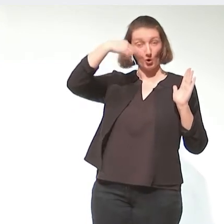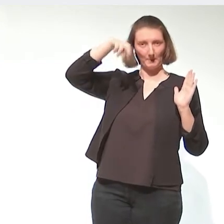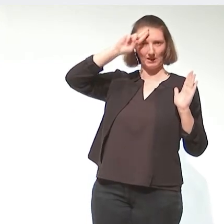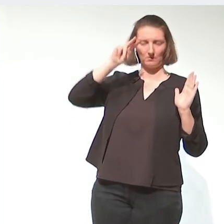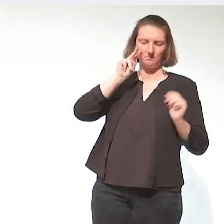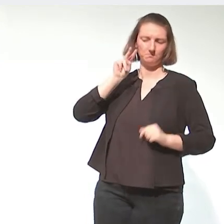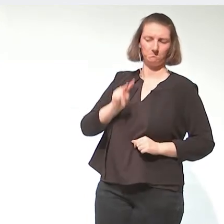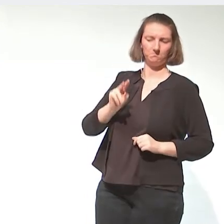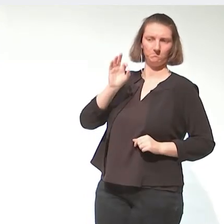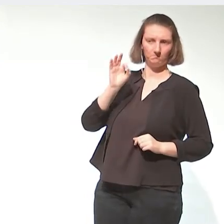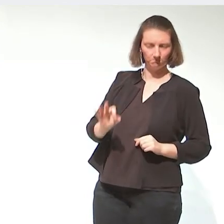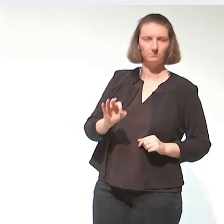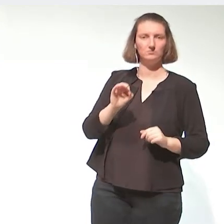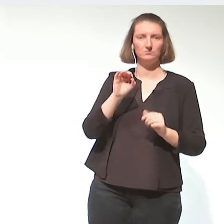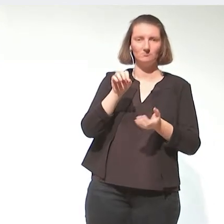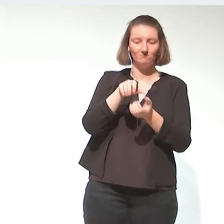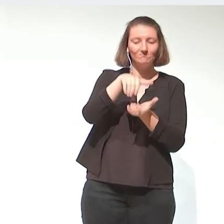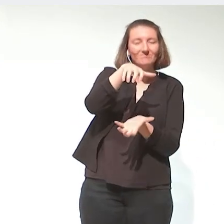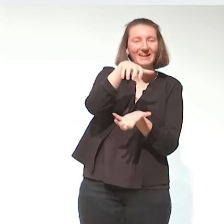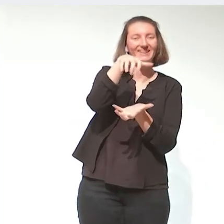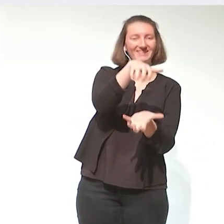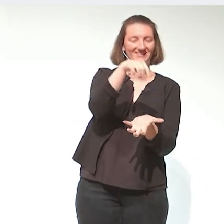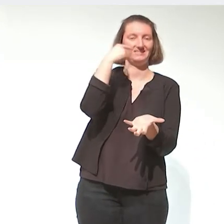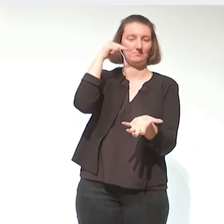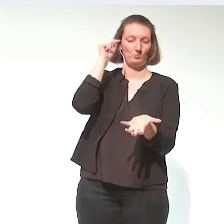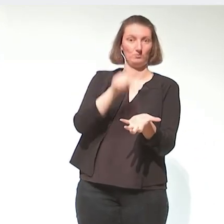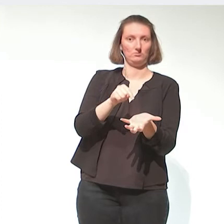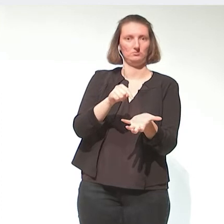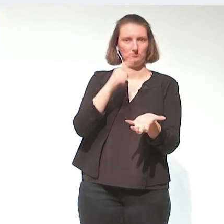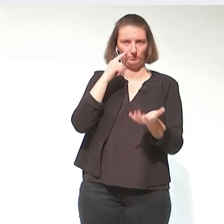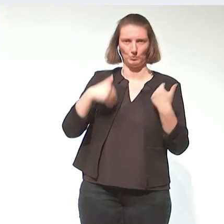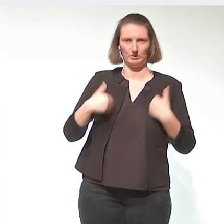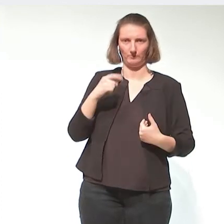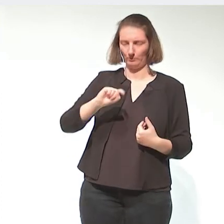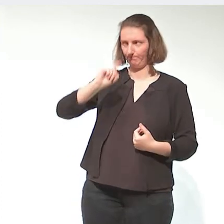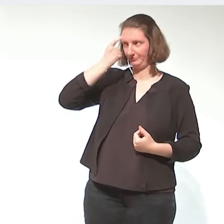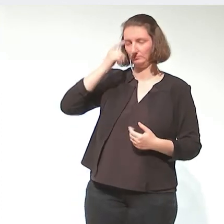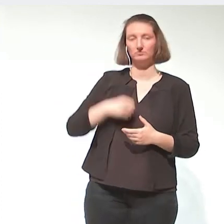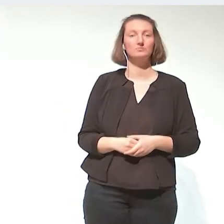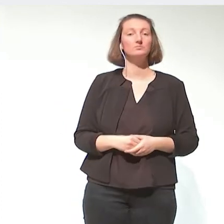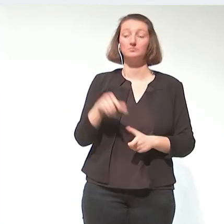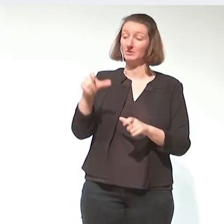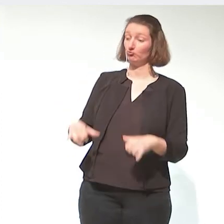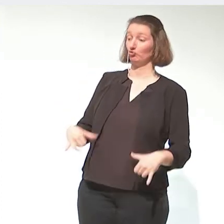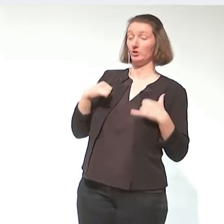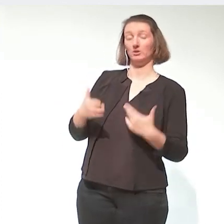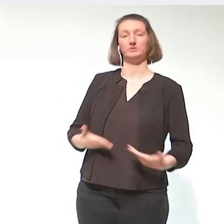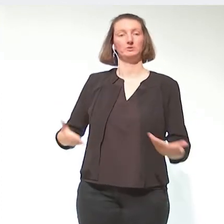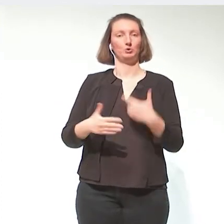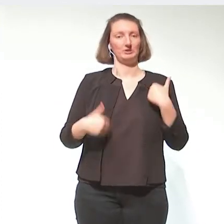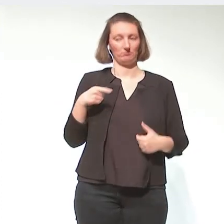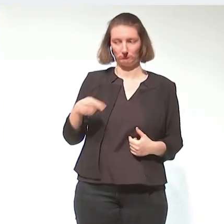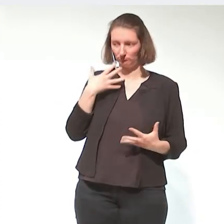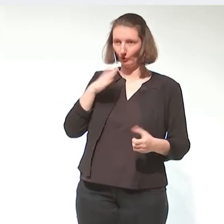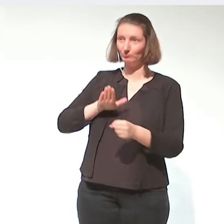Now, this measure is envisaged by the EU in the disabled package. The